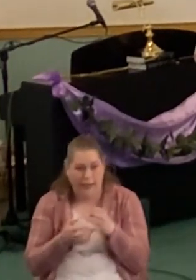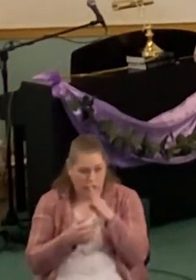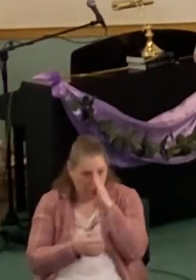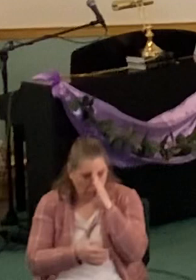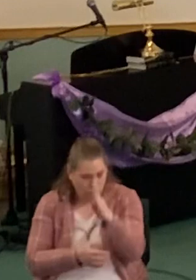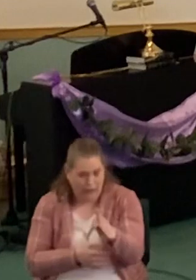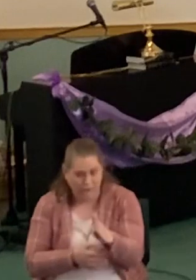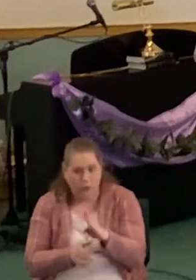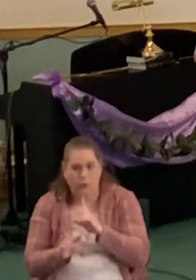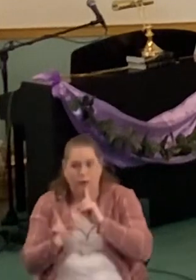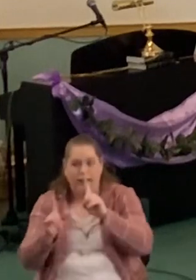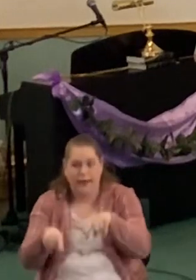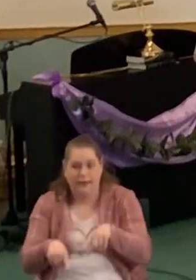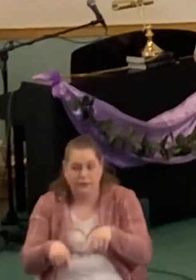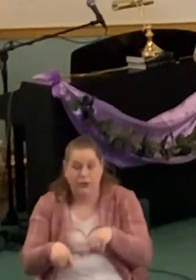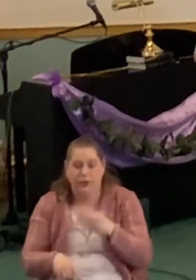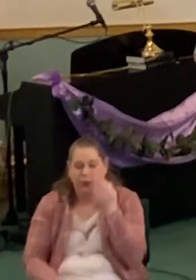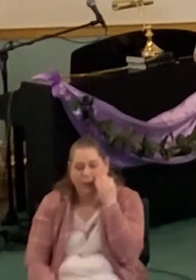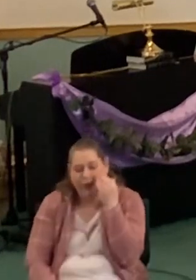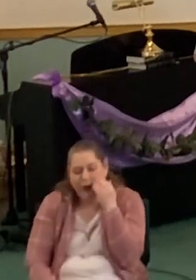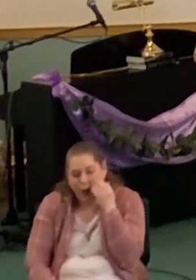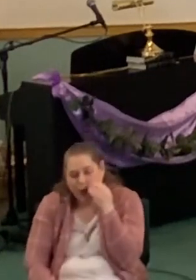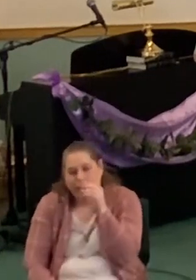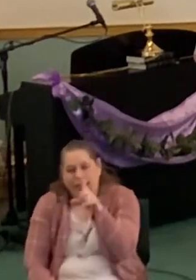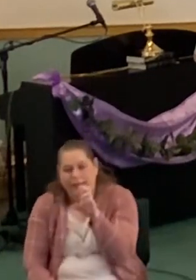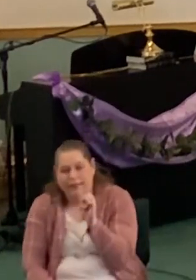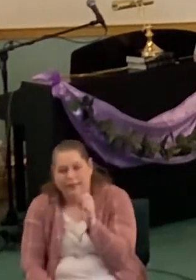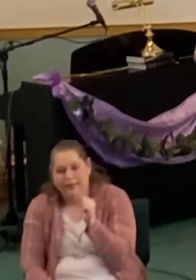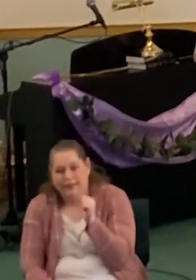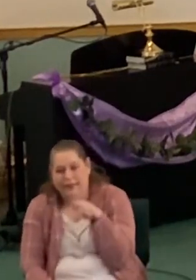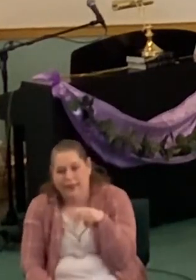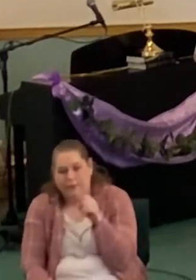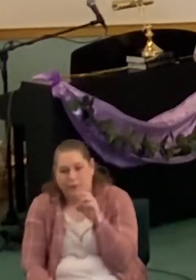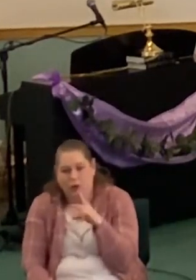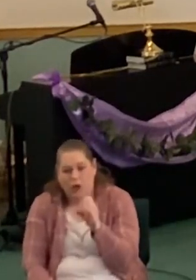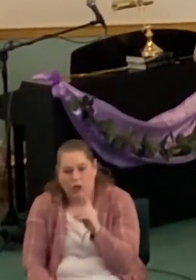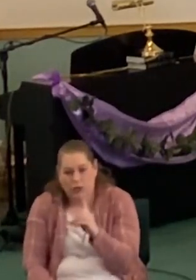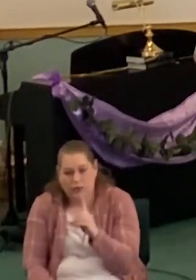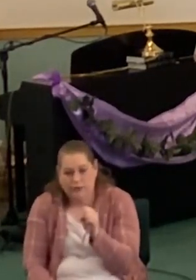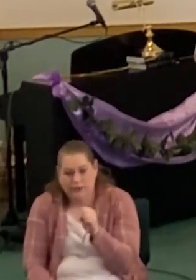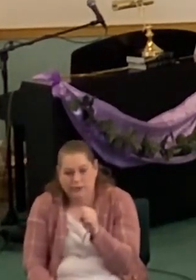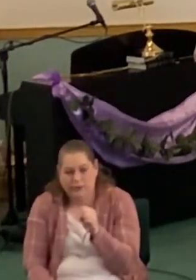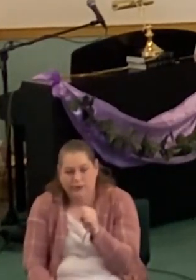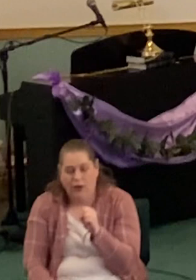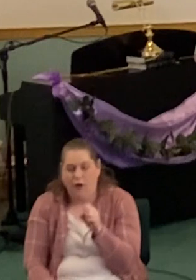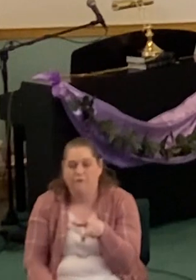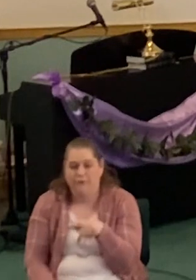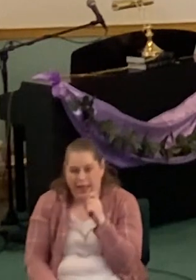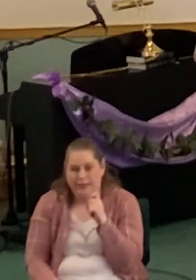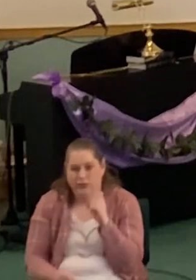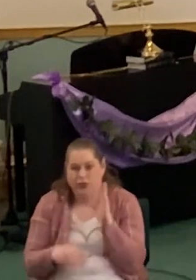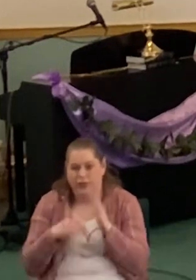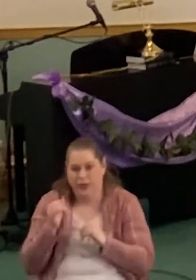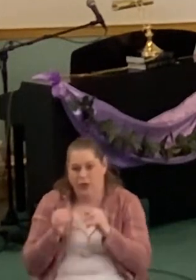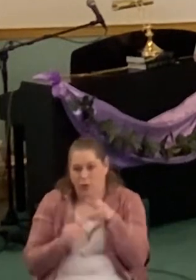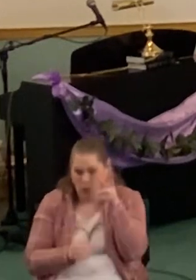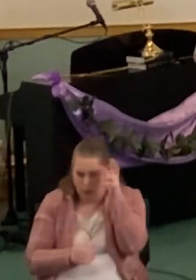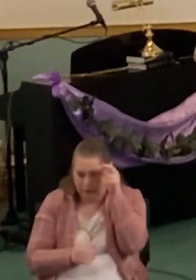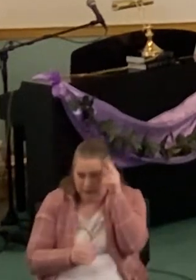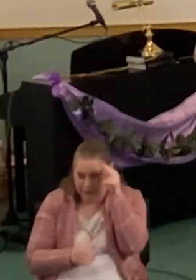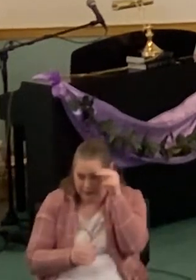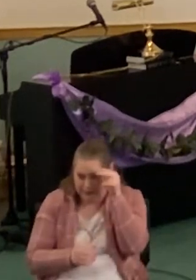that, we know that leopards are faster than horses. So this is likely just hyperbole describing something